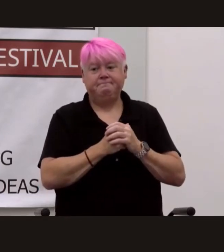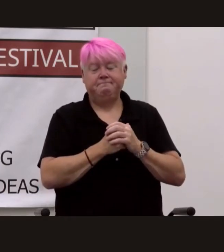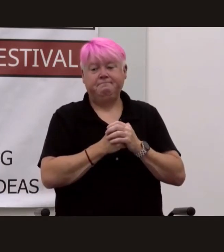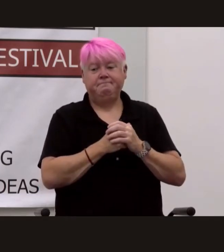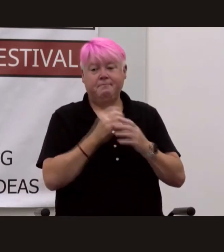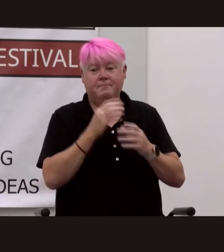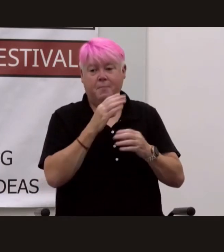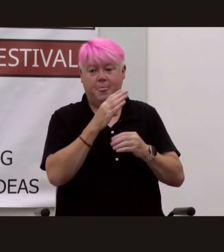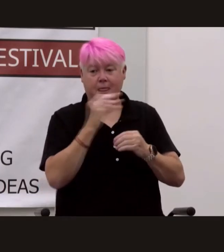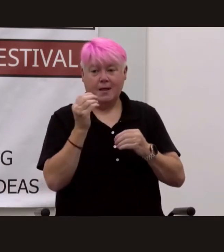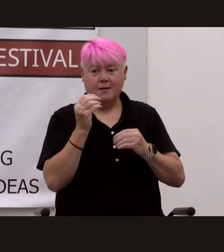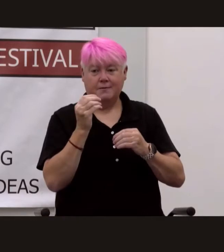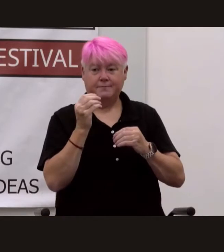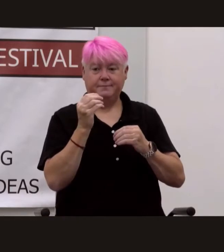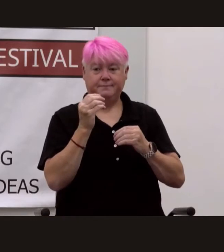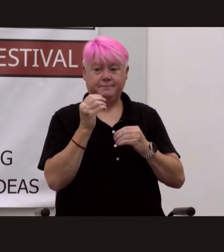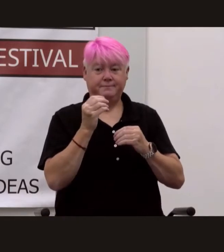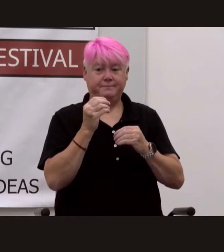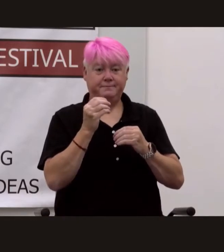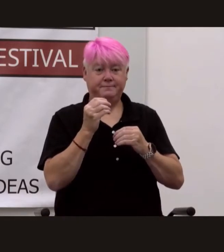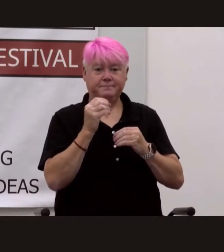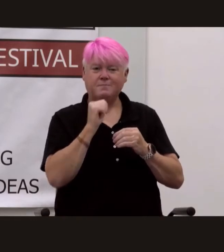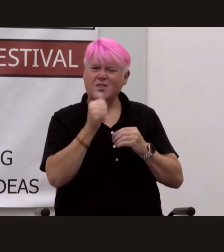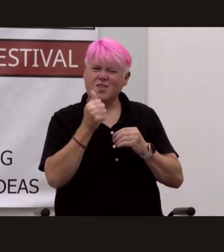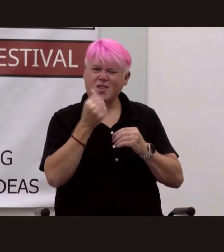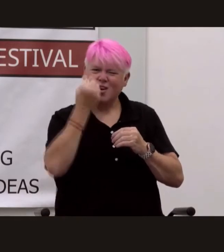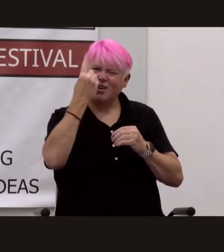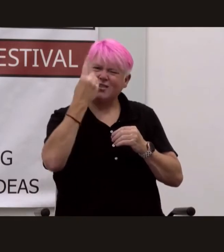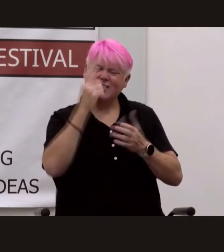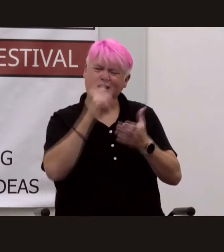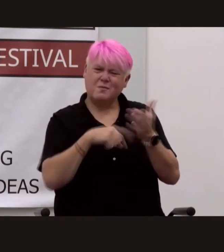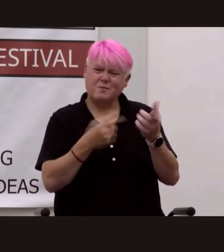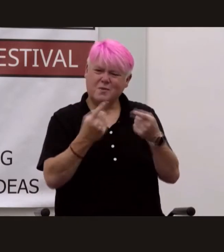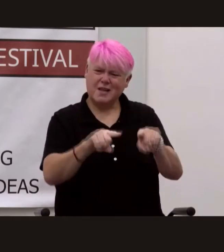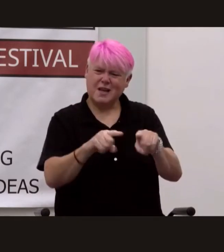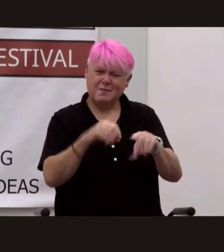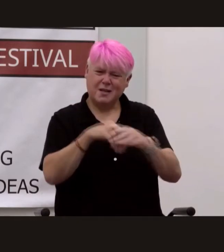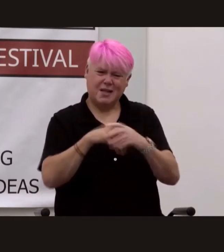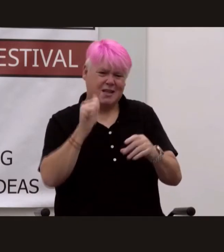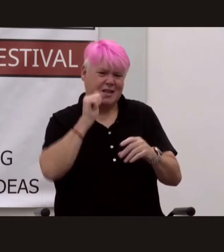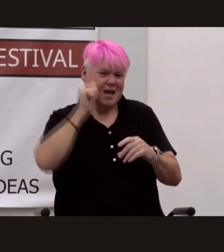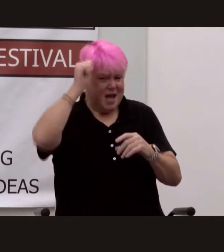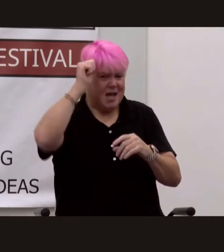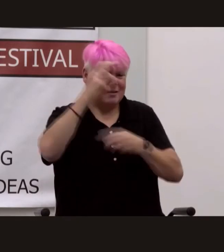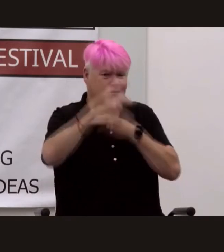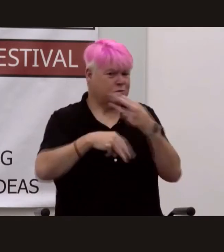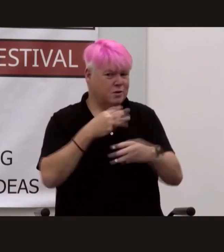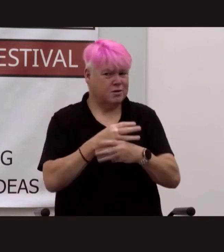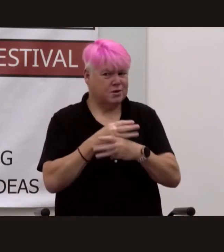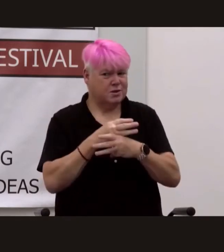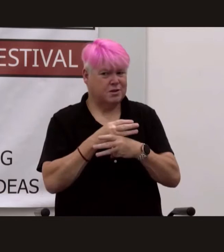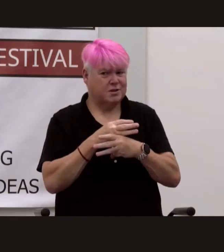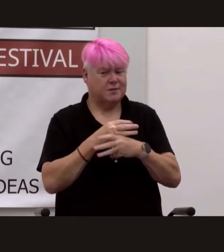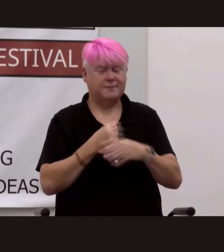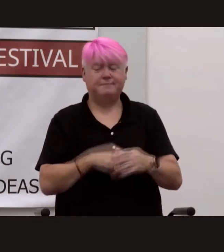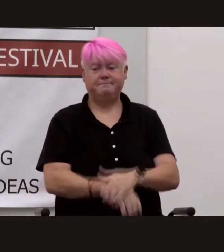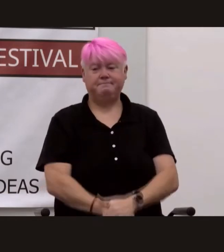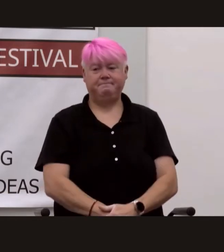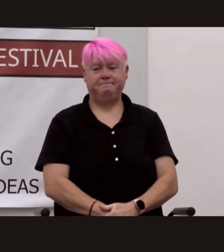to not understand what is going on in the adult world? So let me see if I can find it